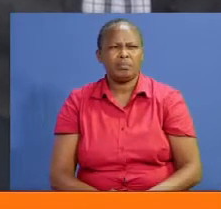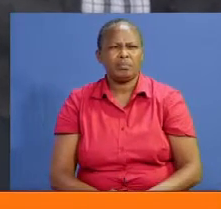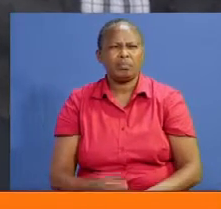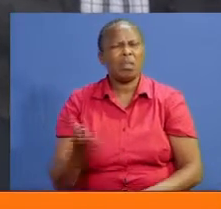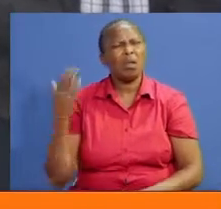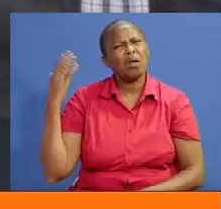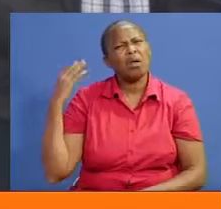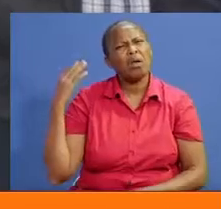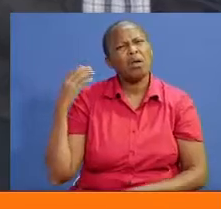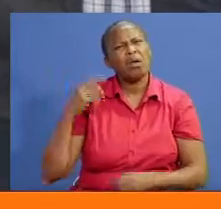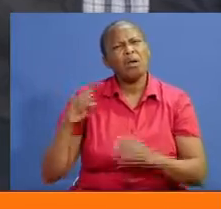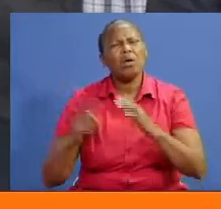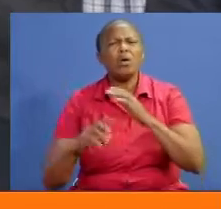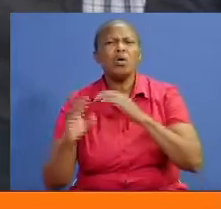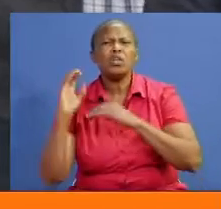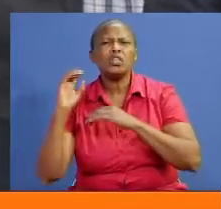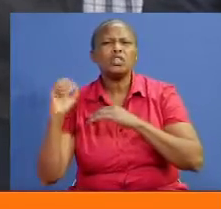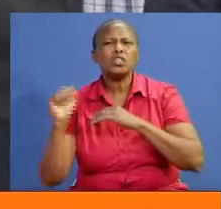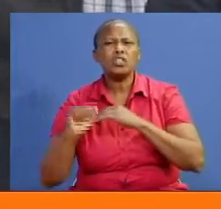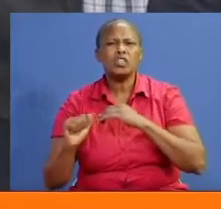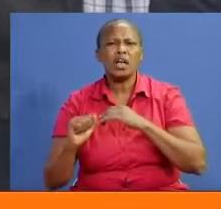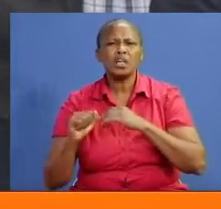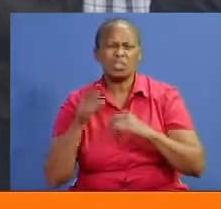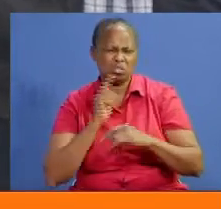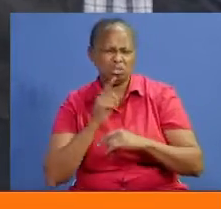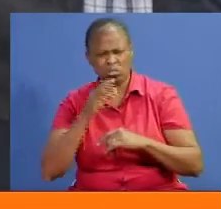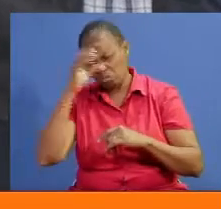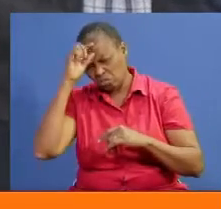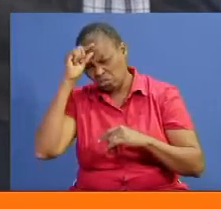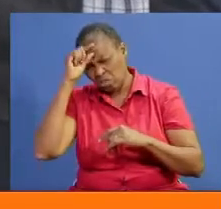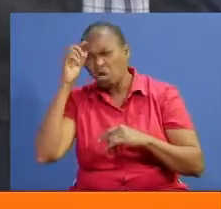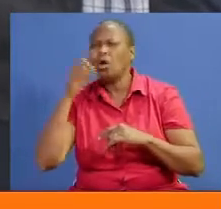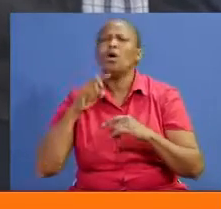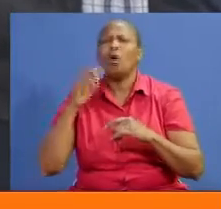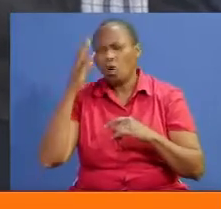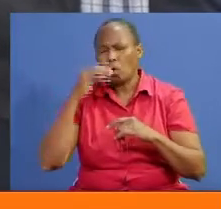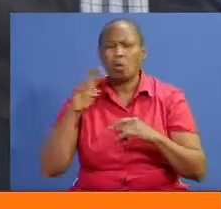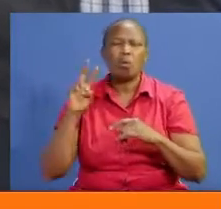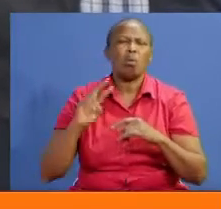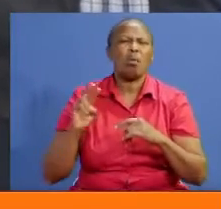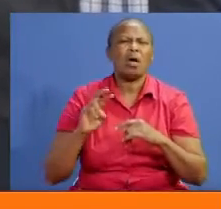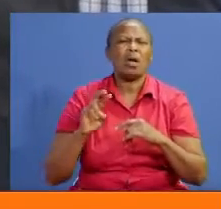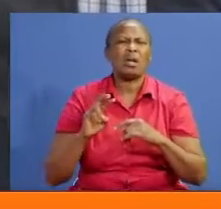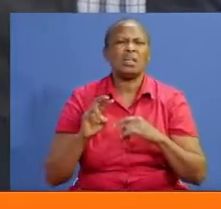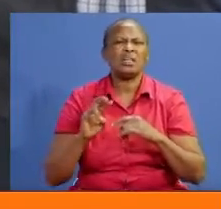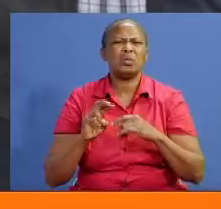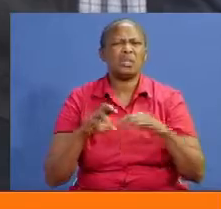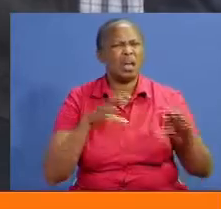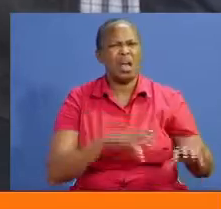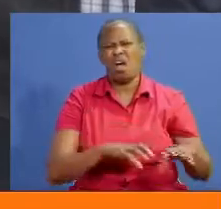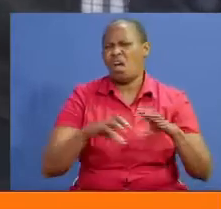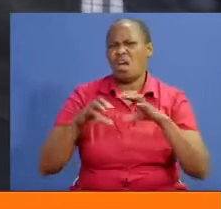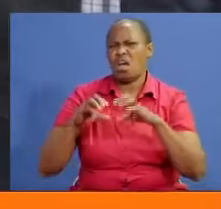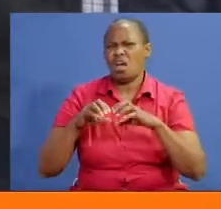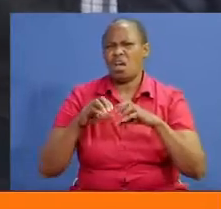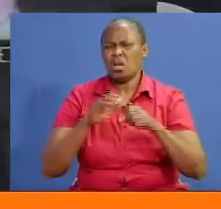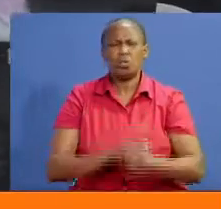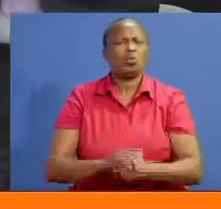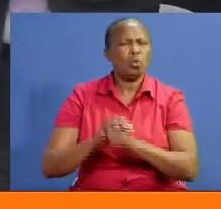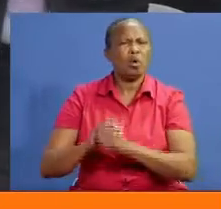Former Minister Mwangi Kiunjuri has accused the government of using the country's intelligence service to harass leaders who oppose the new political